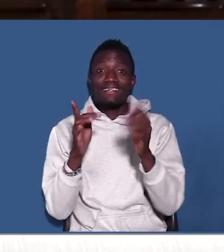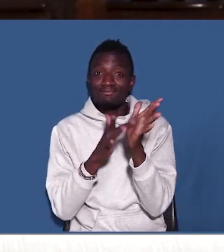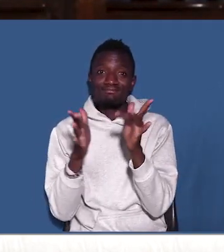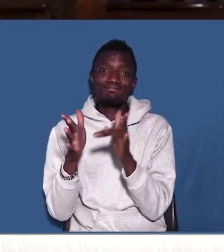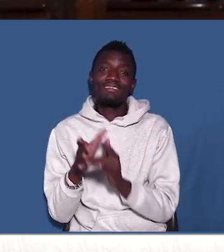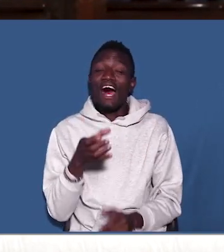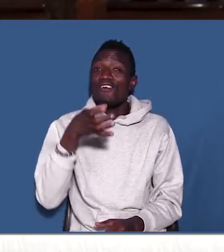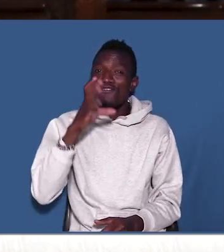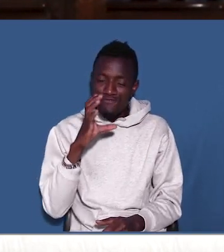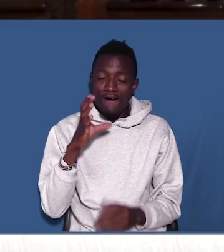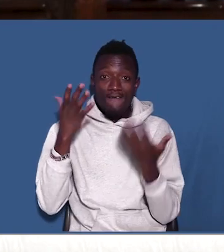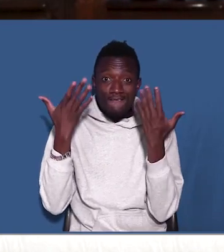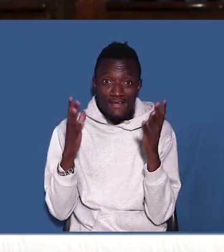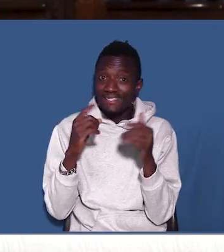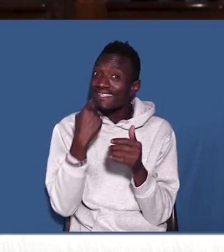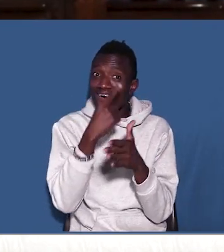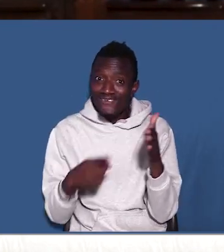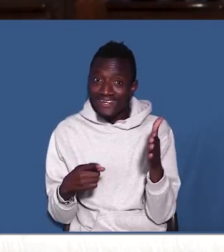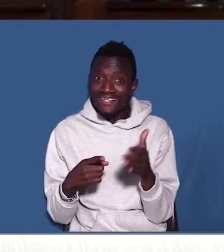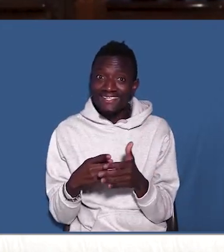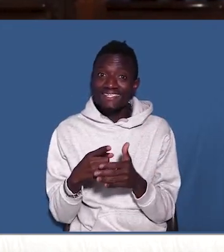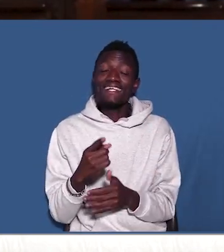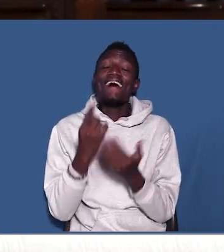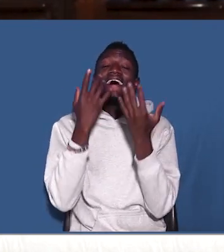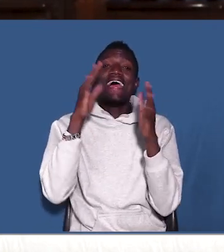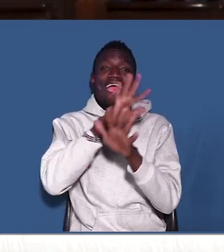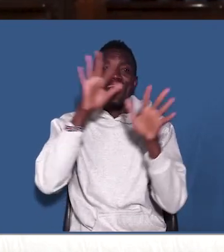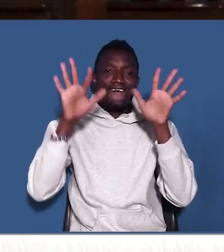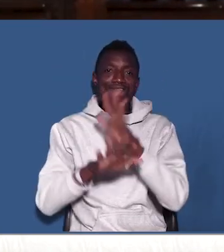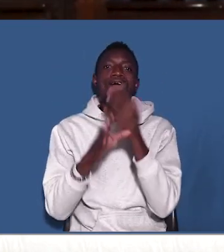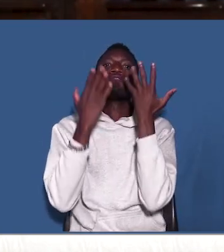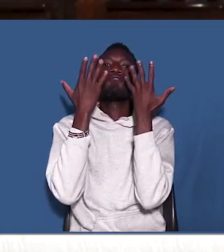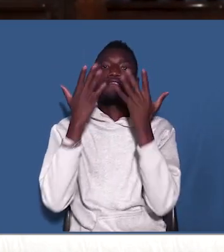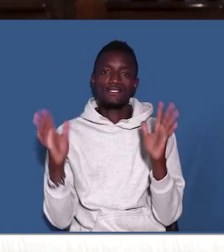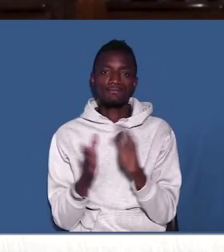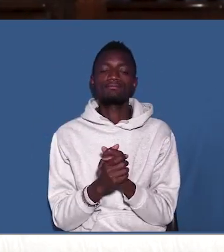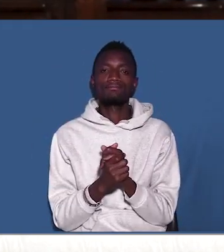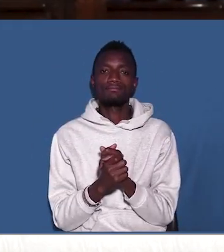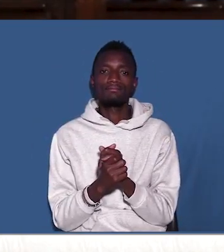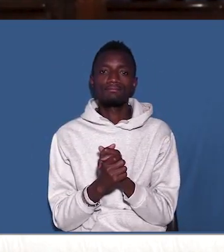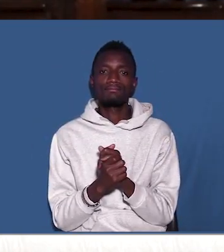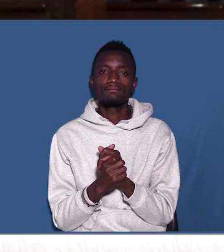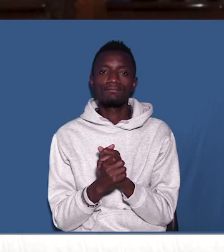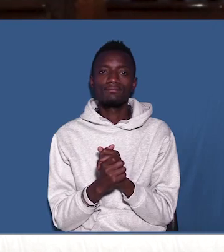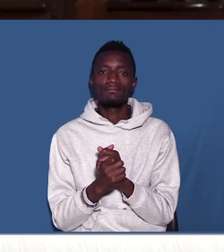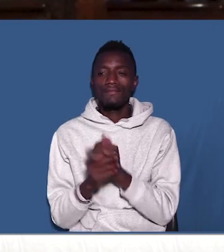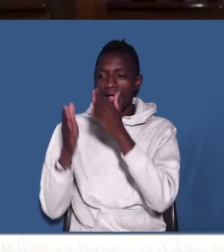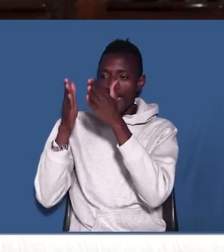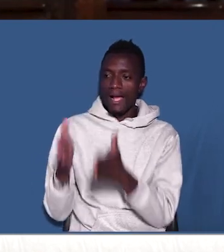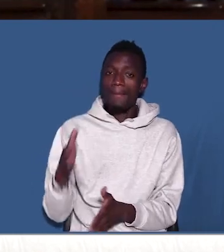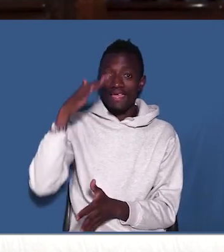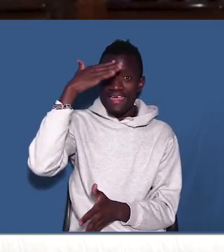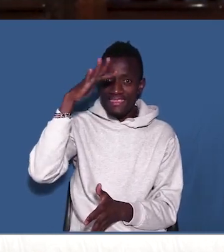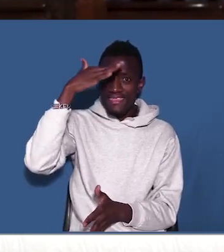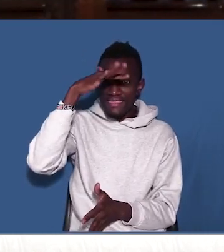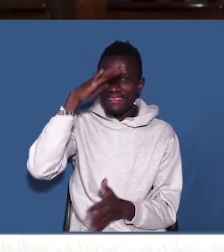theologian Matthew Henry says, when he had received that last indignity in the vinegar